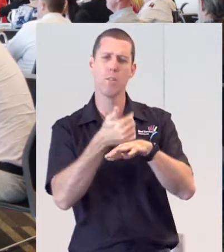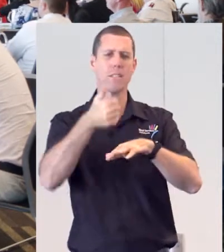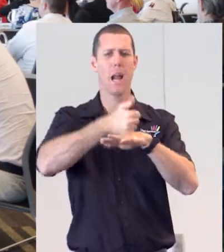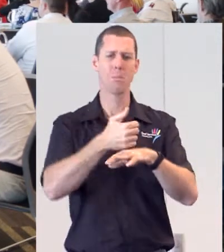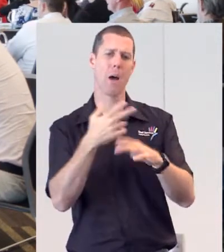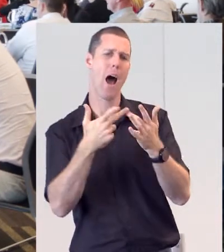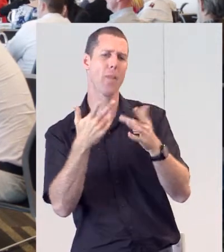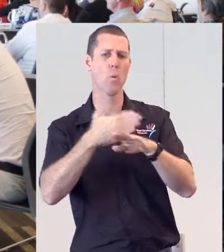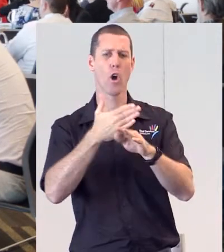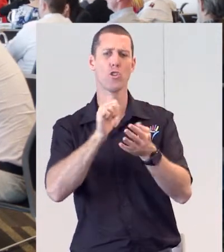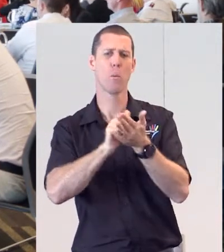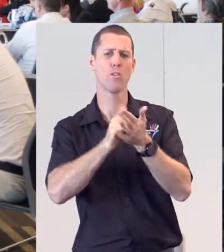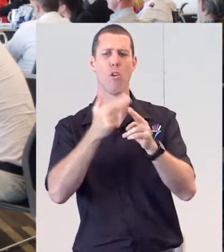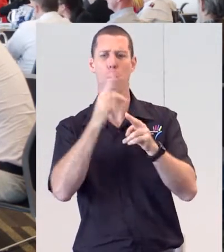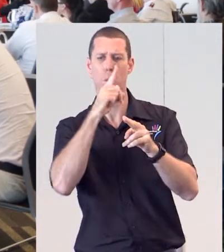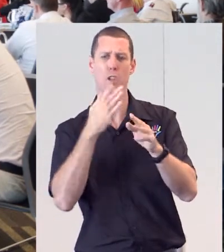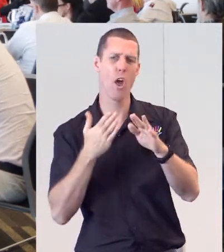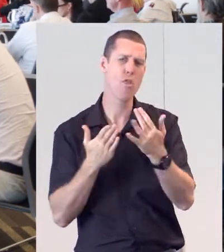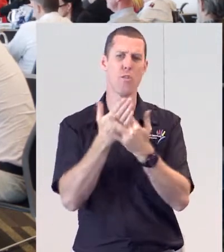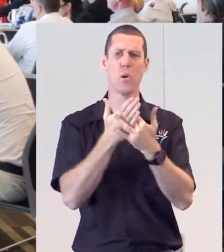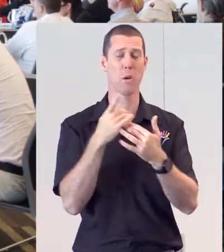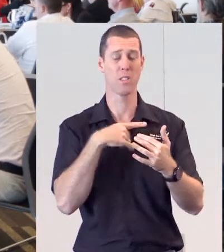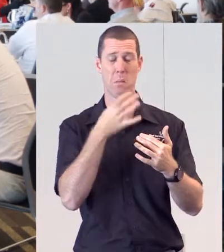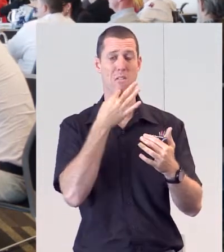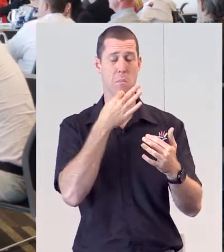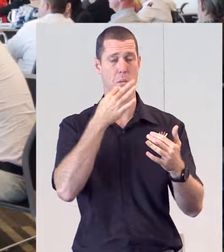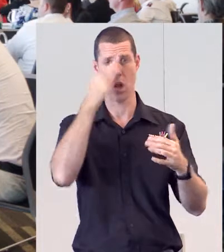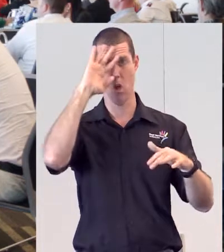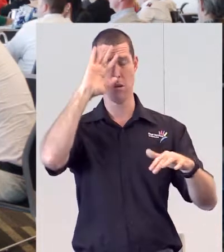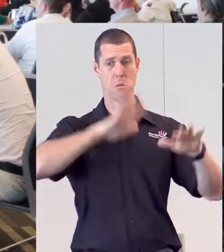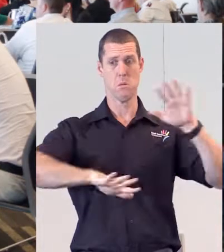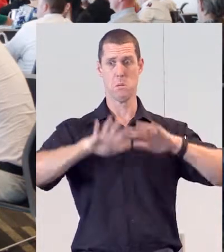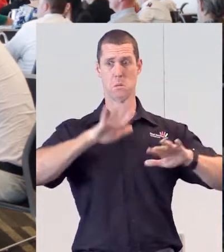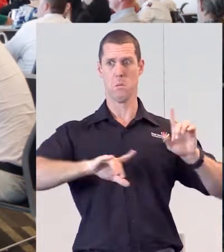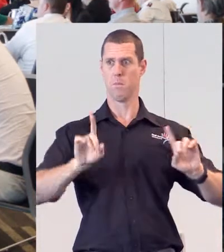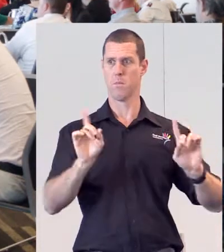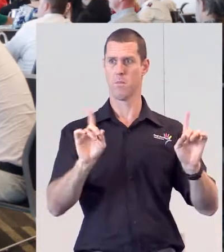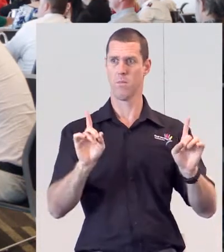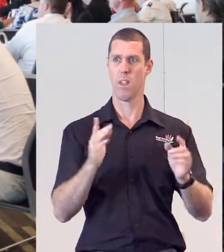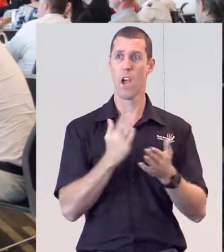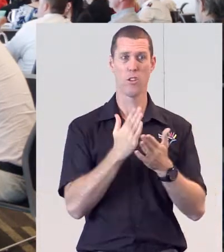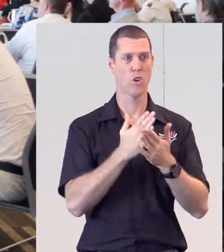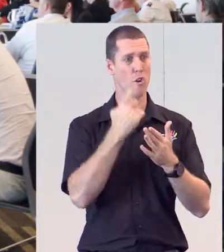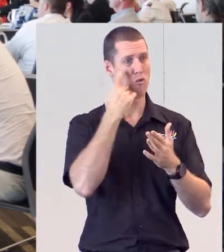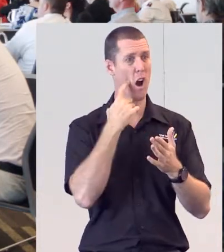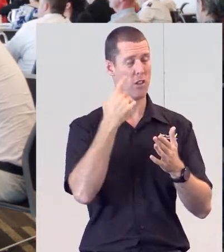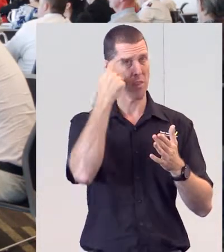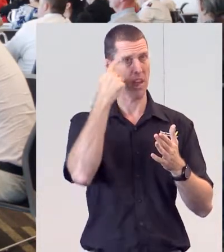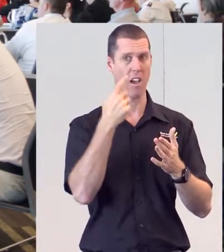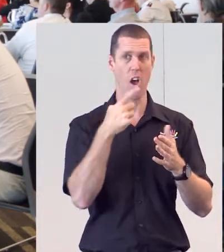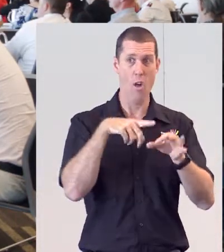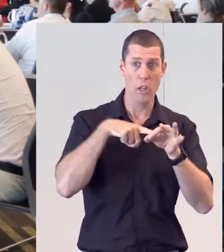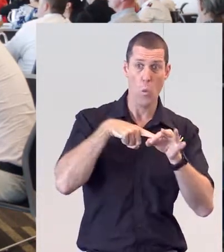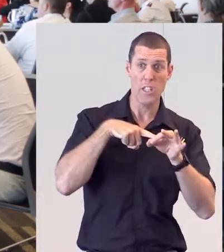for people to work through that because it can be quite daunting. And having the courage to answer the questions